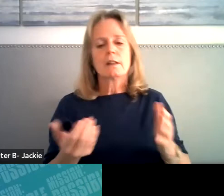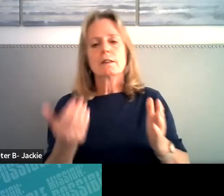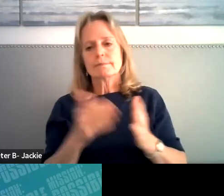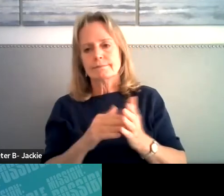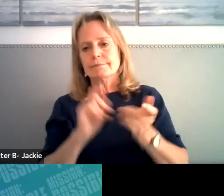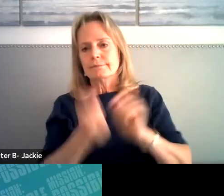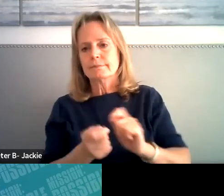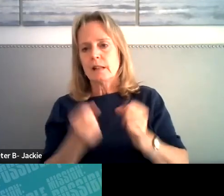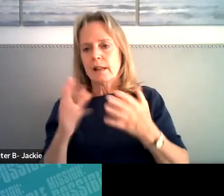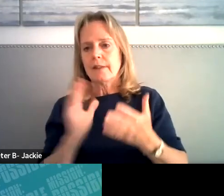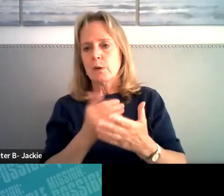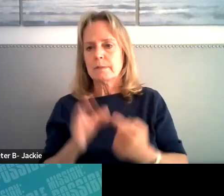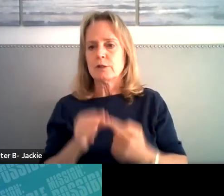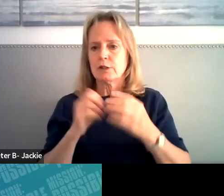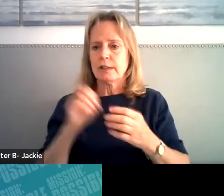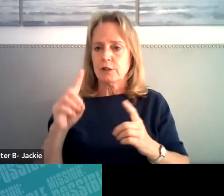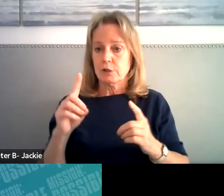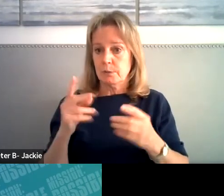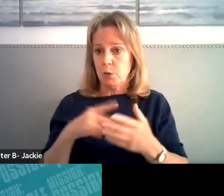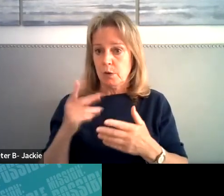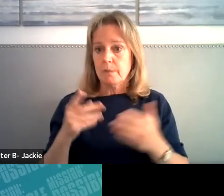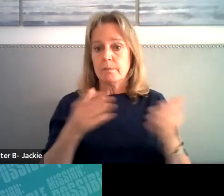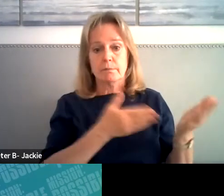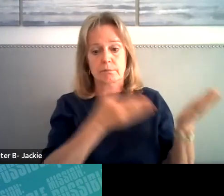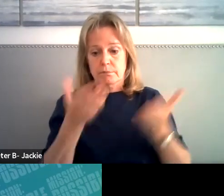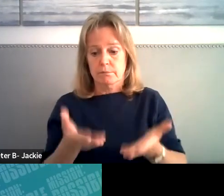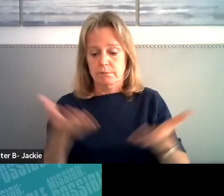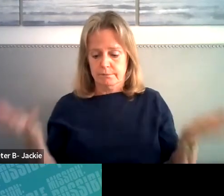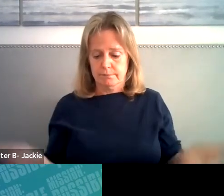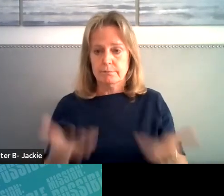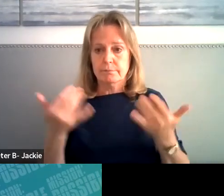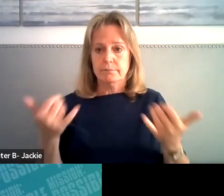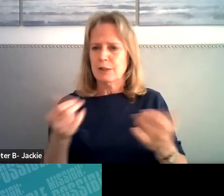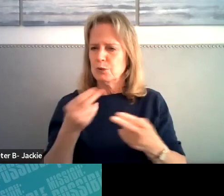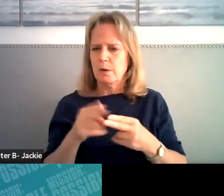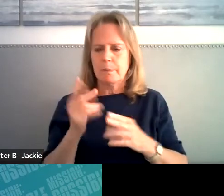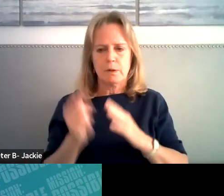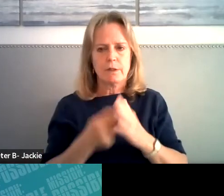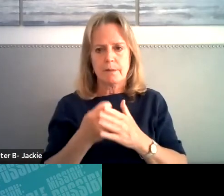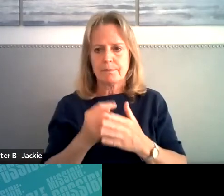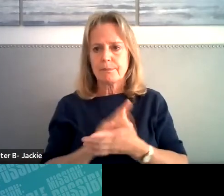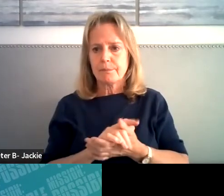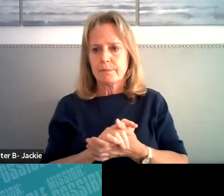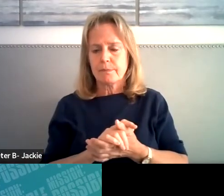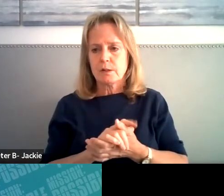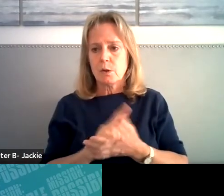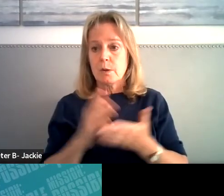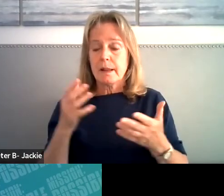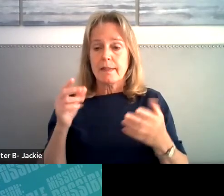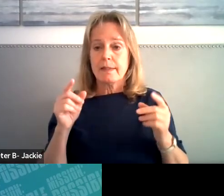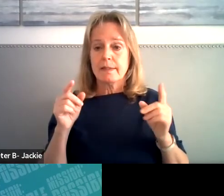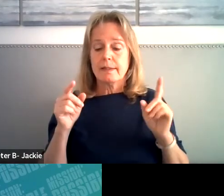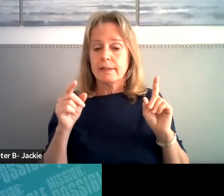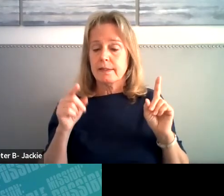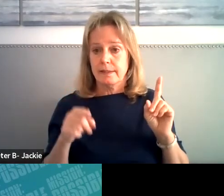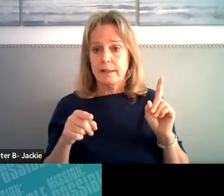our special education program led us to where we are right now in such a short period of time. But this was